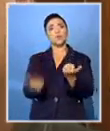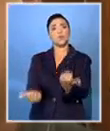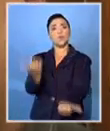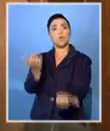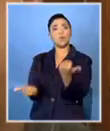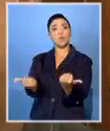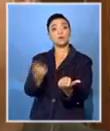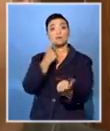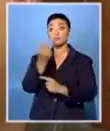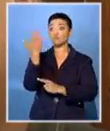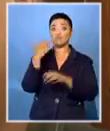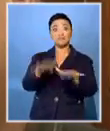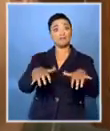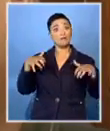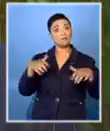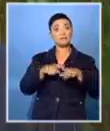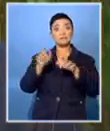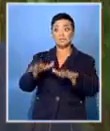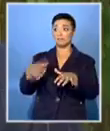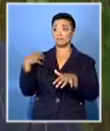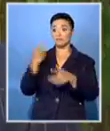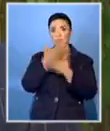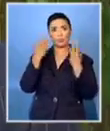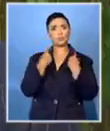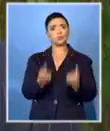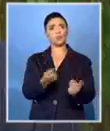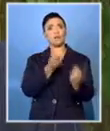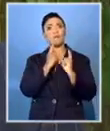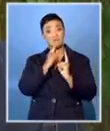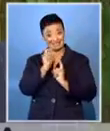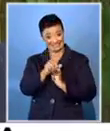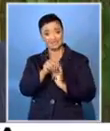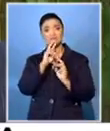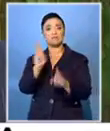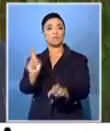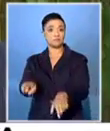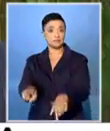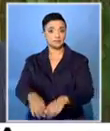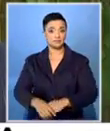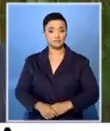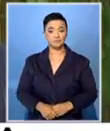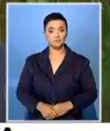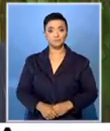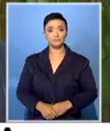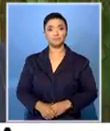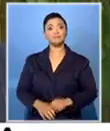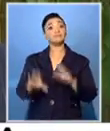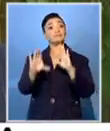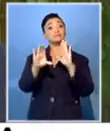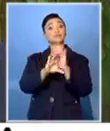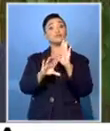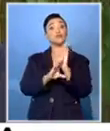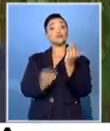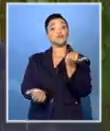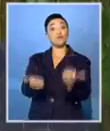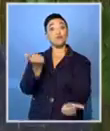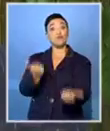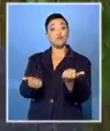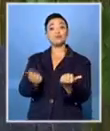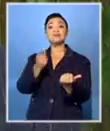which he refuses to do to Parliament and the legislature. This judgment saves and salvages all of us, all